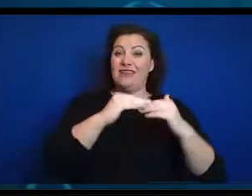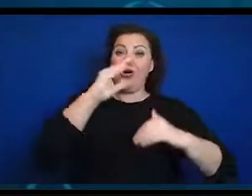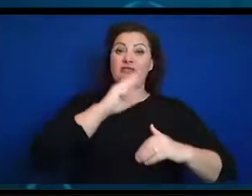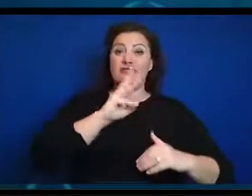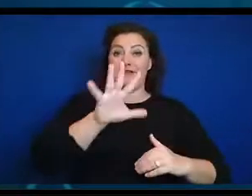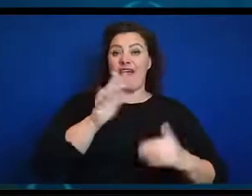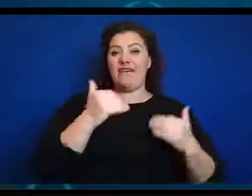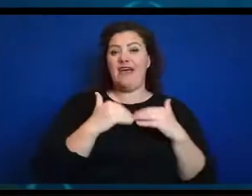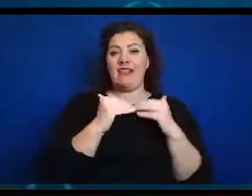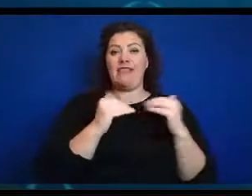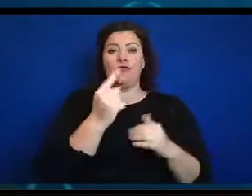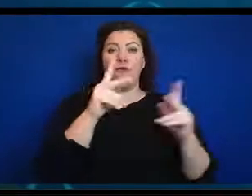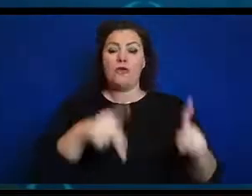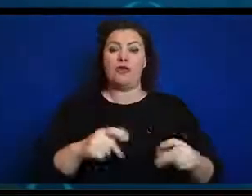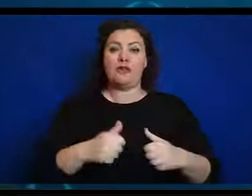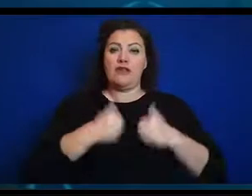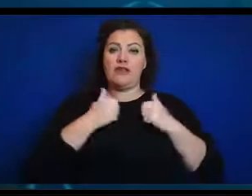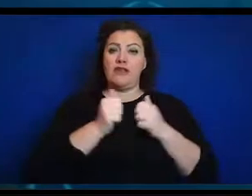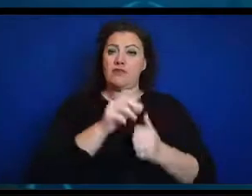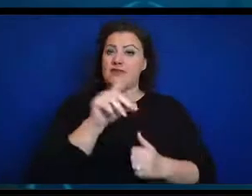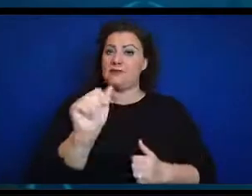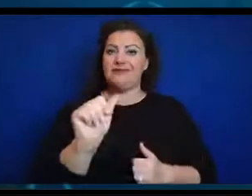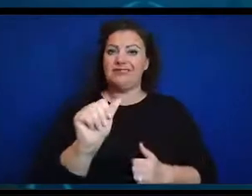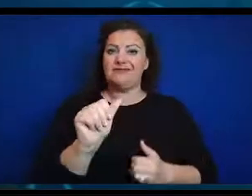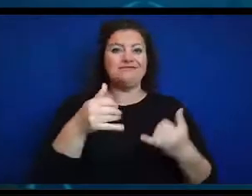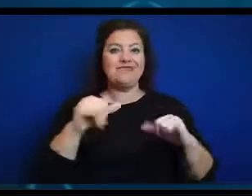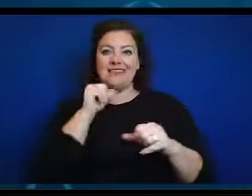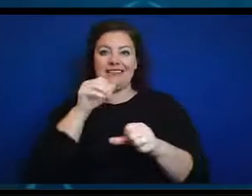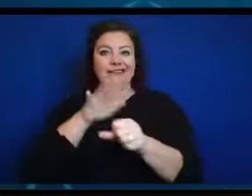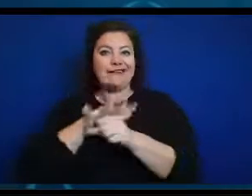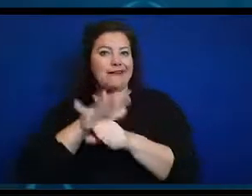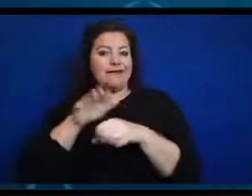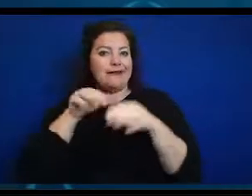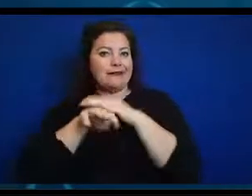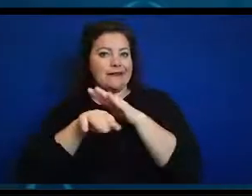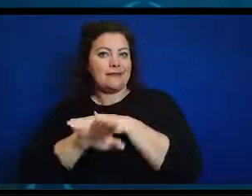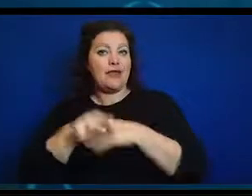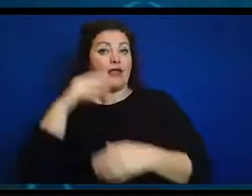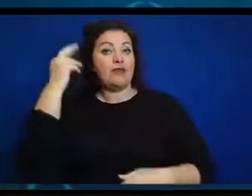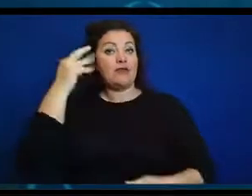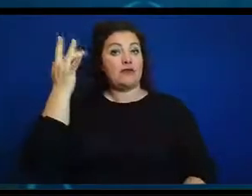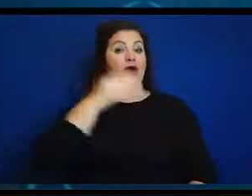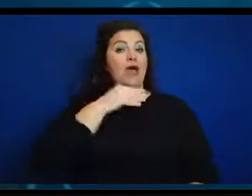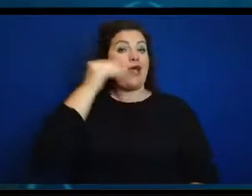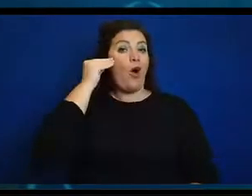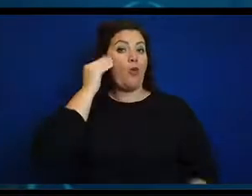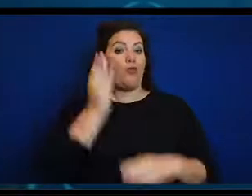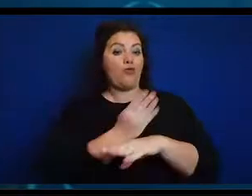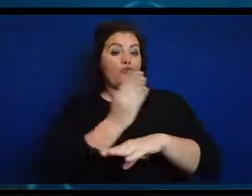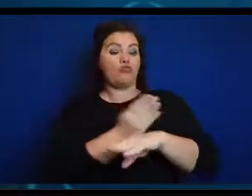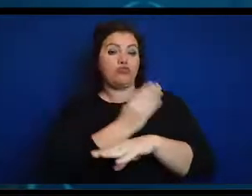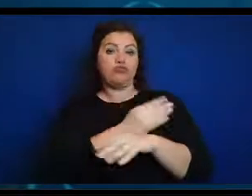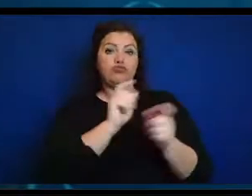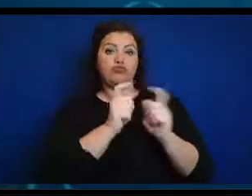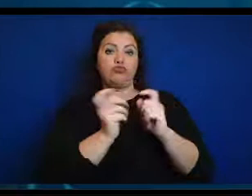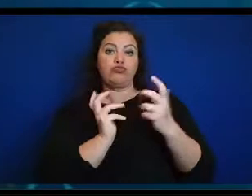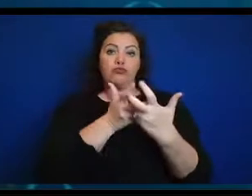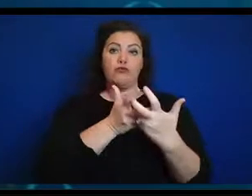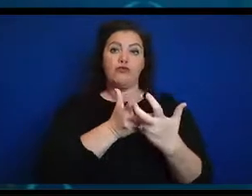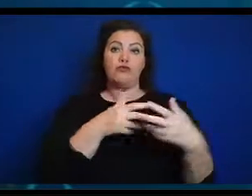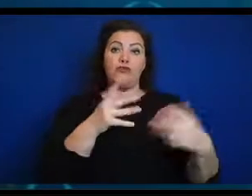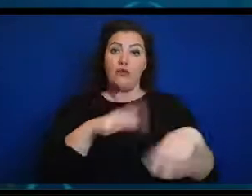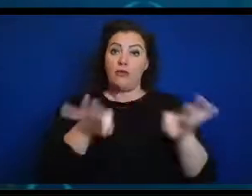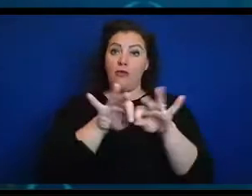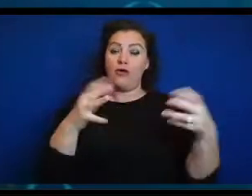one person living with a disability. The reason that home modifications are so important is they, as the chairman said, contribute